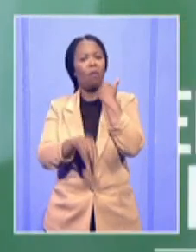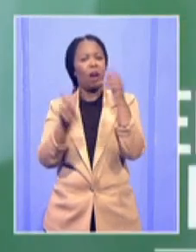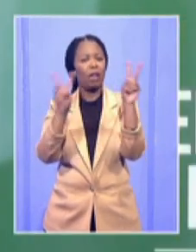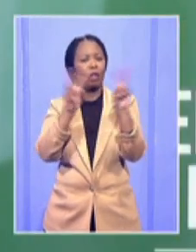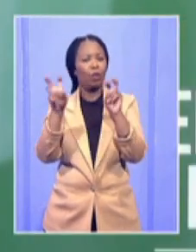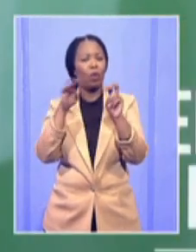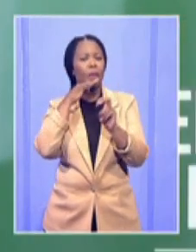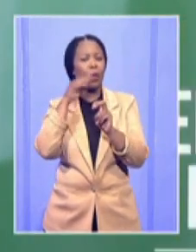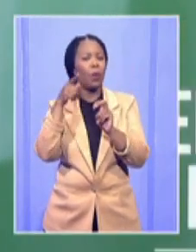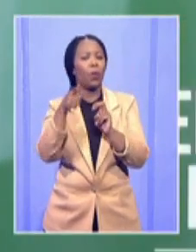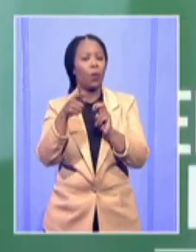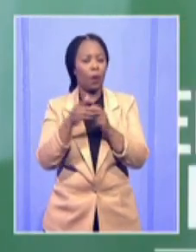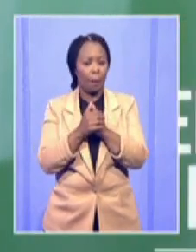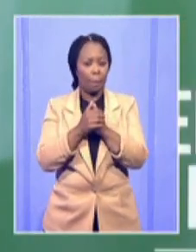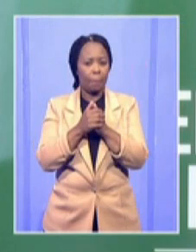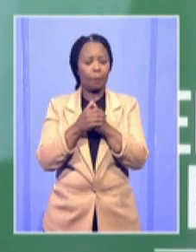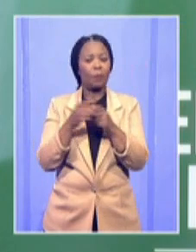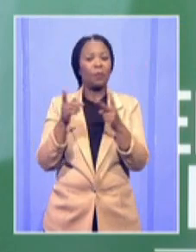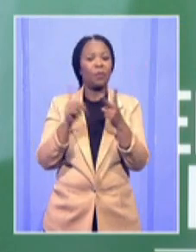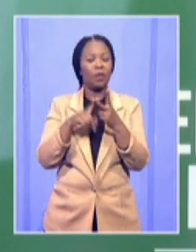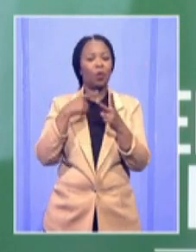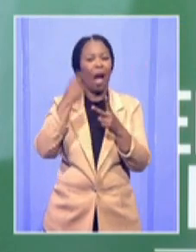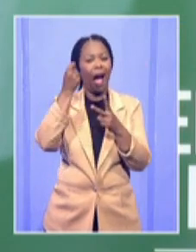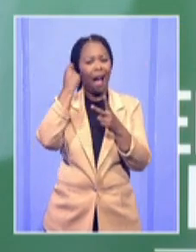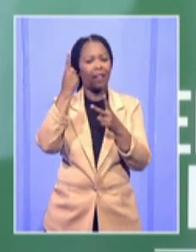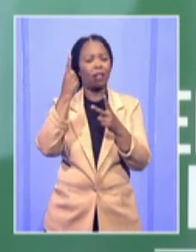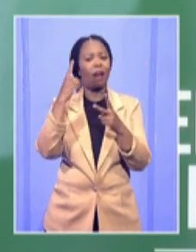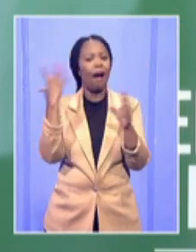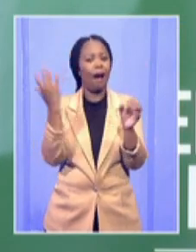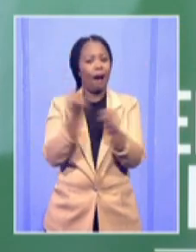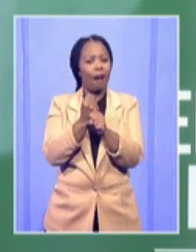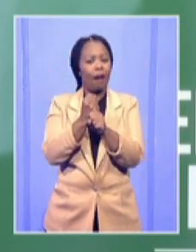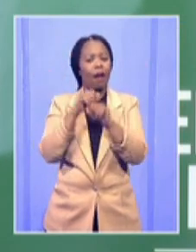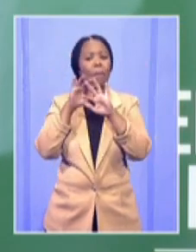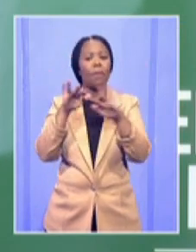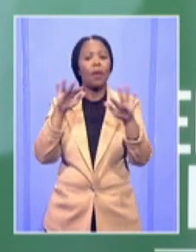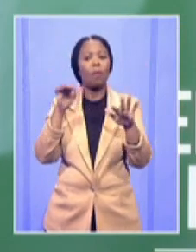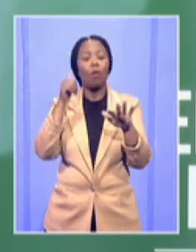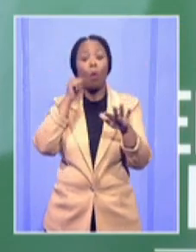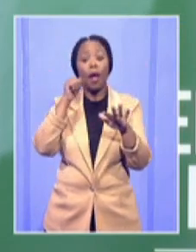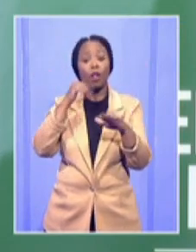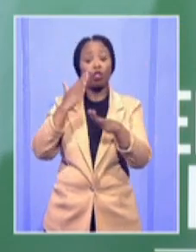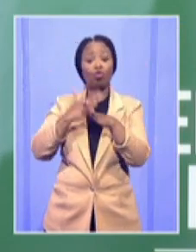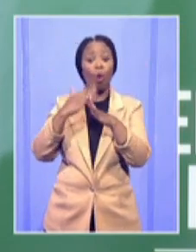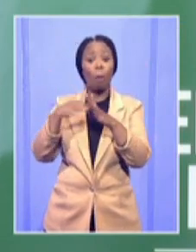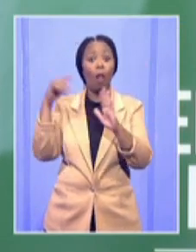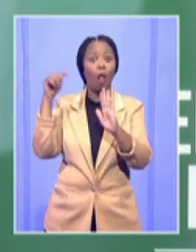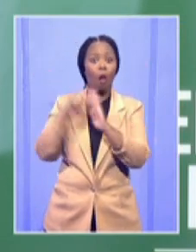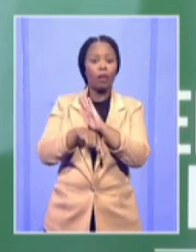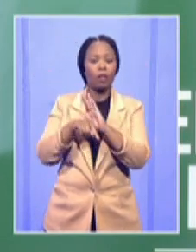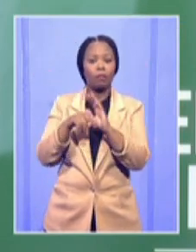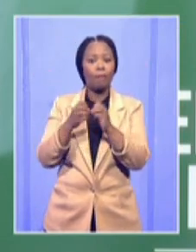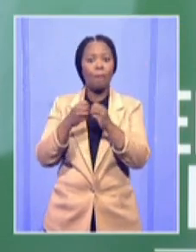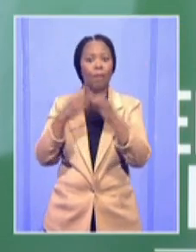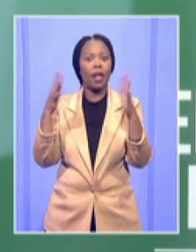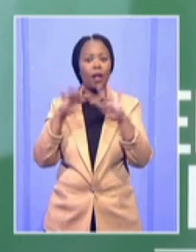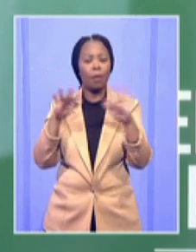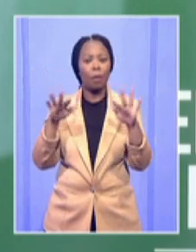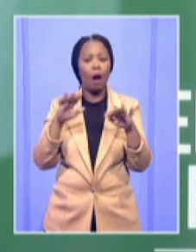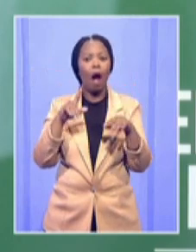us understand better what it means when people lose jobs in large numbers. It made